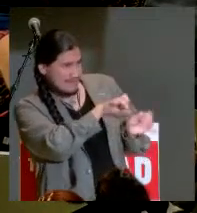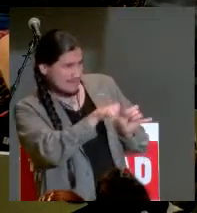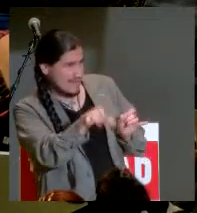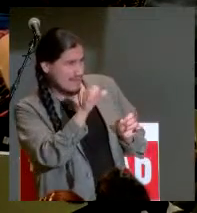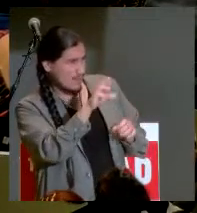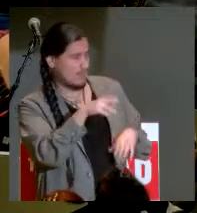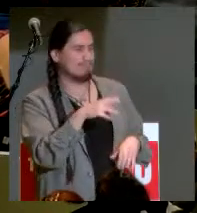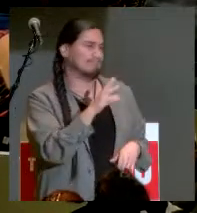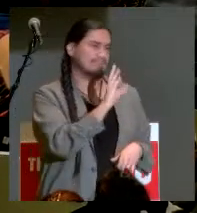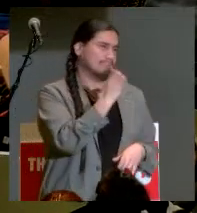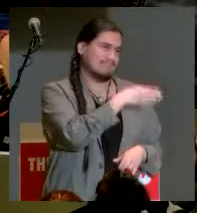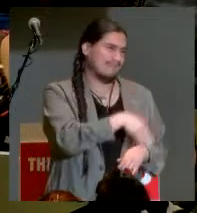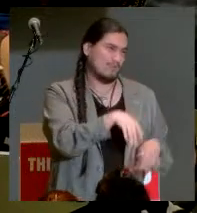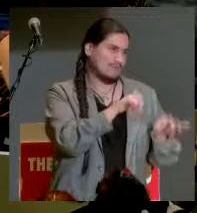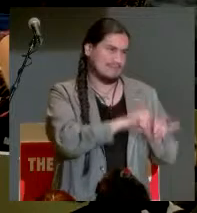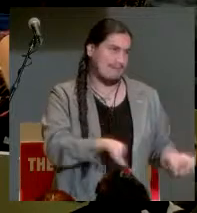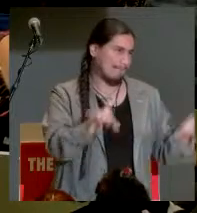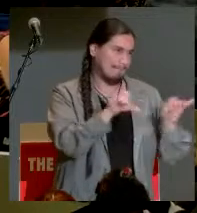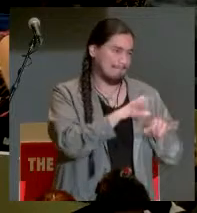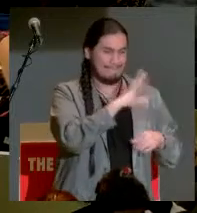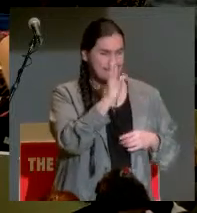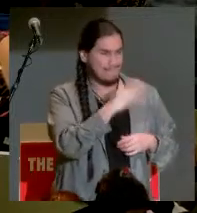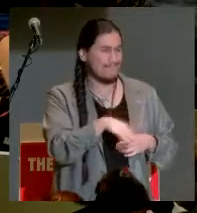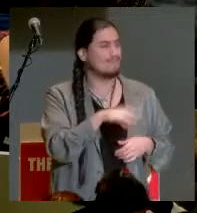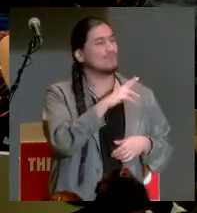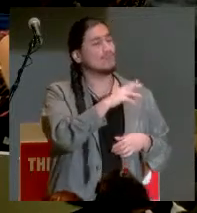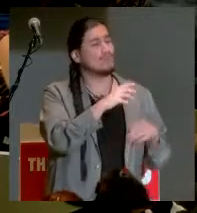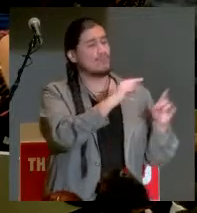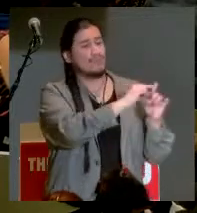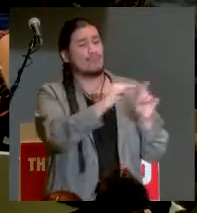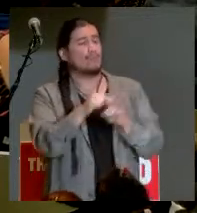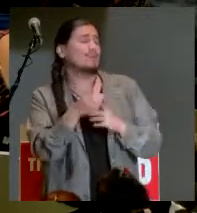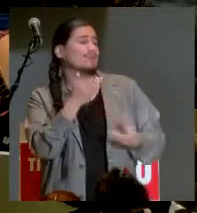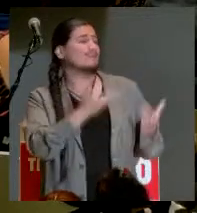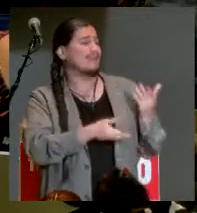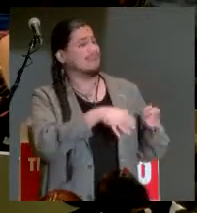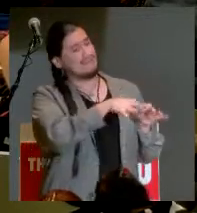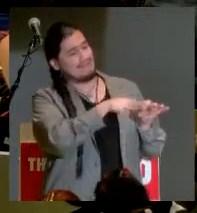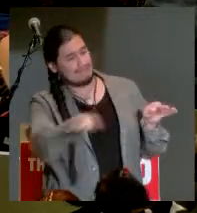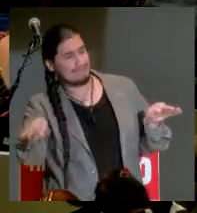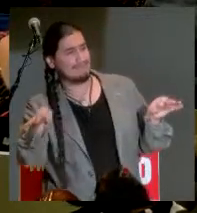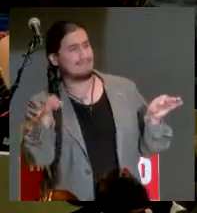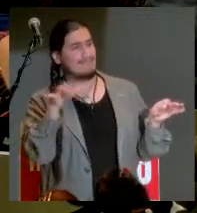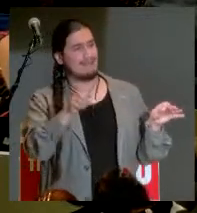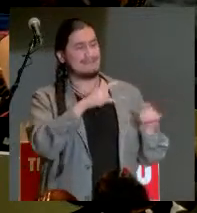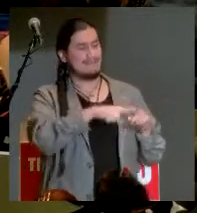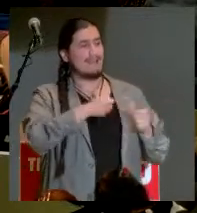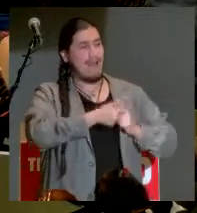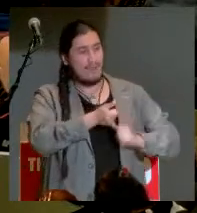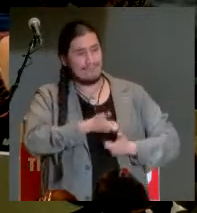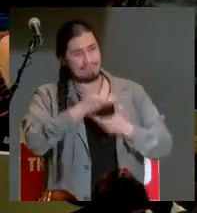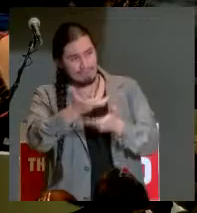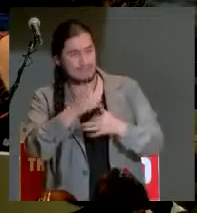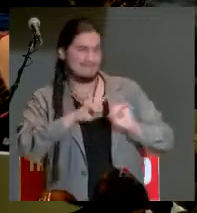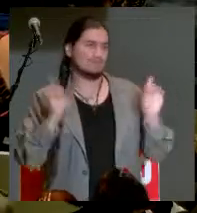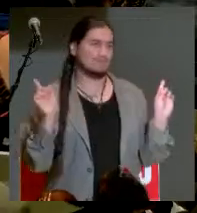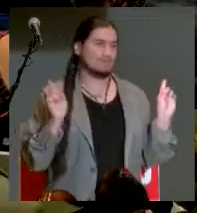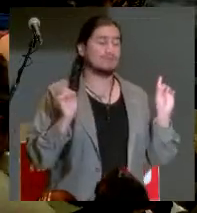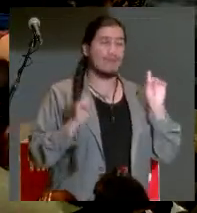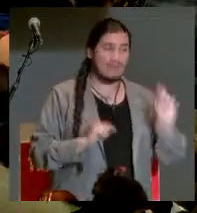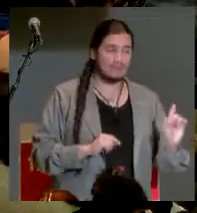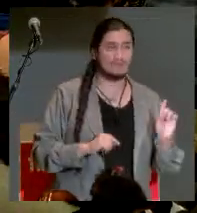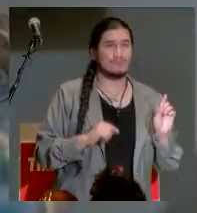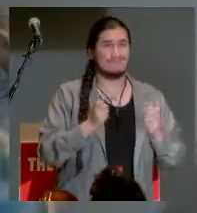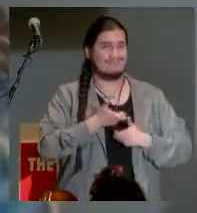Nah, it's never the same. I mean, the words are the same, but the delivery is different every time. Oh, actually,